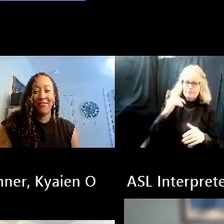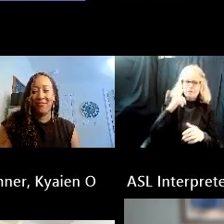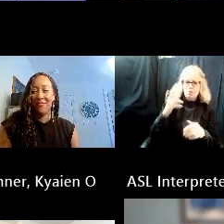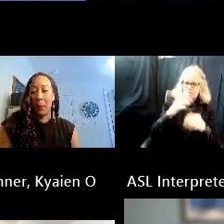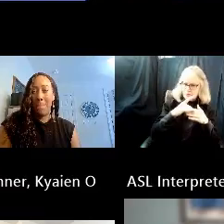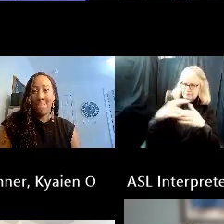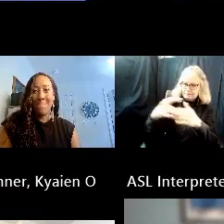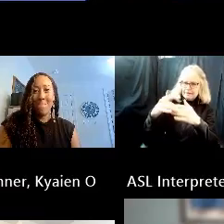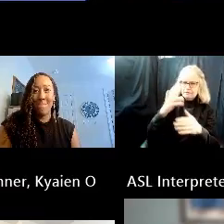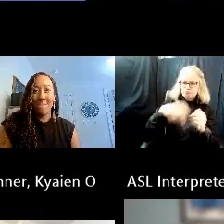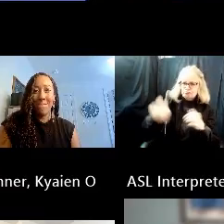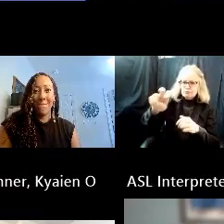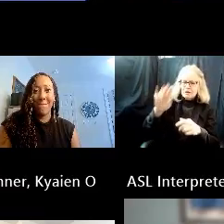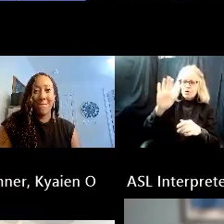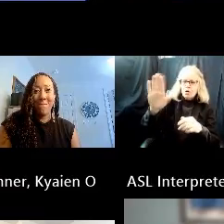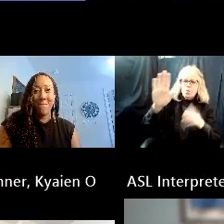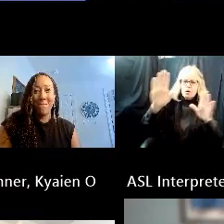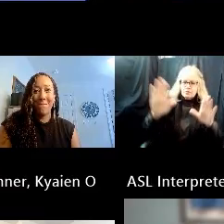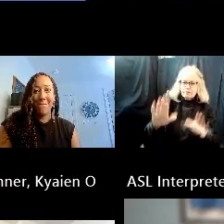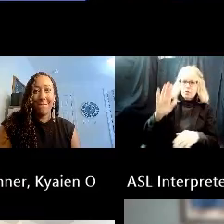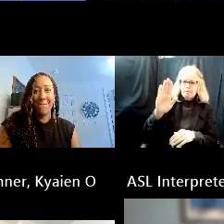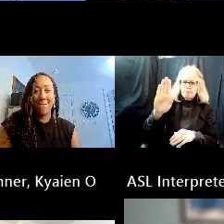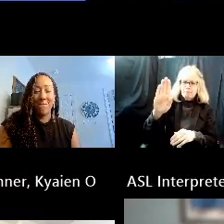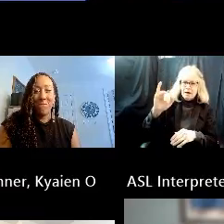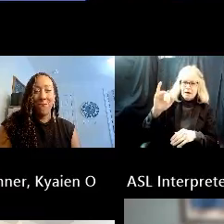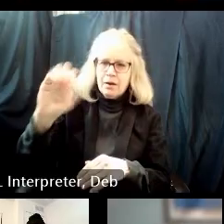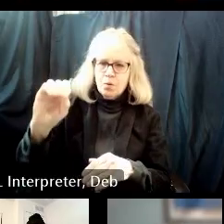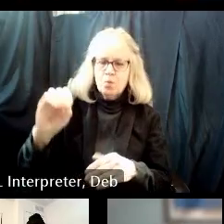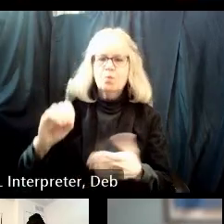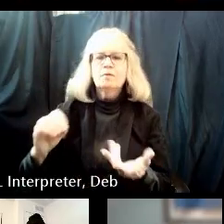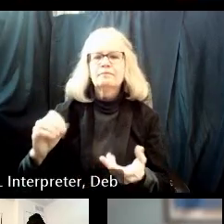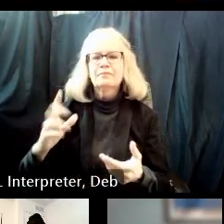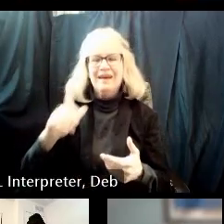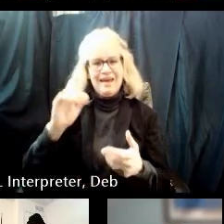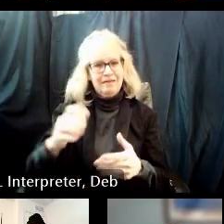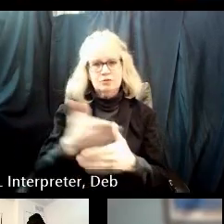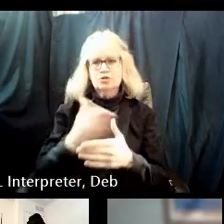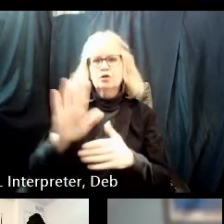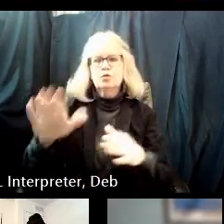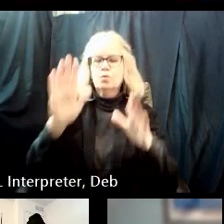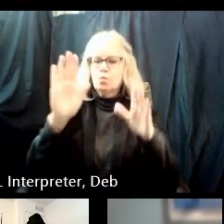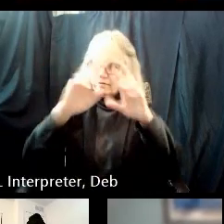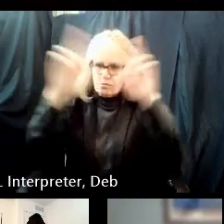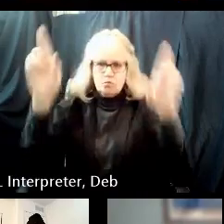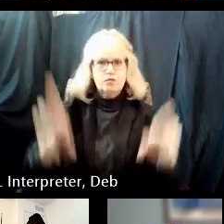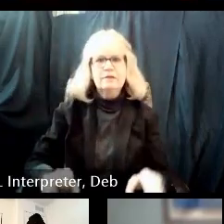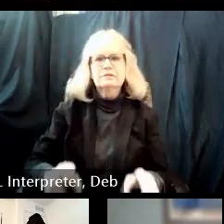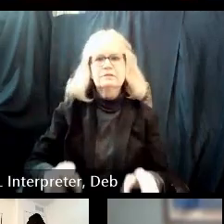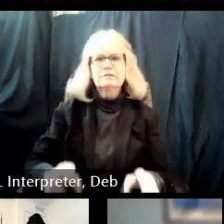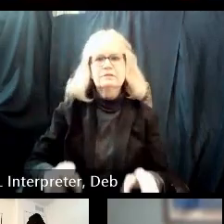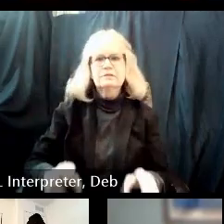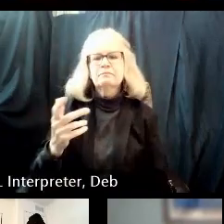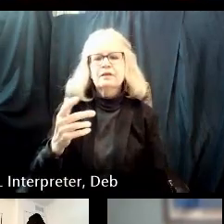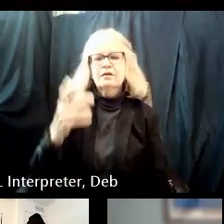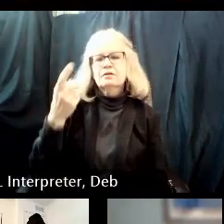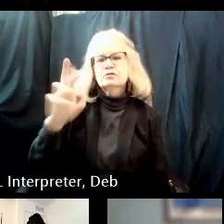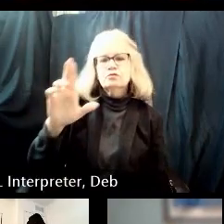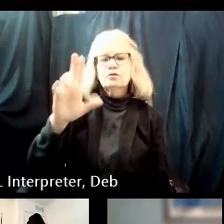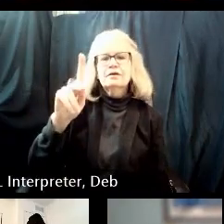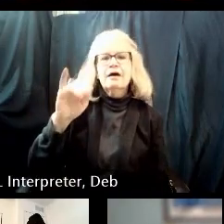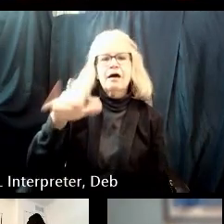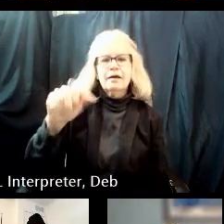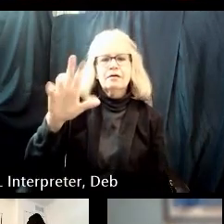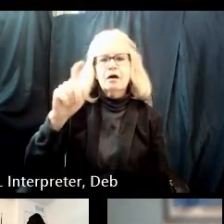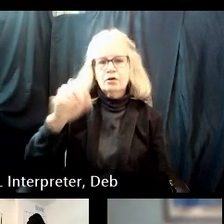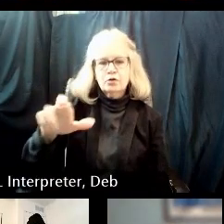you, Dr. Connor, I have to share with the audience just your incredible resume. So, Dr. Kyaien Connor,